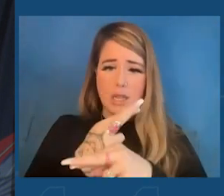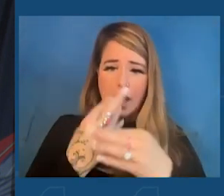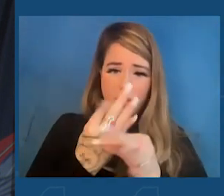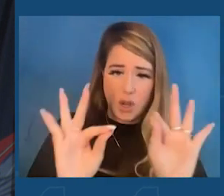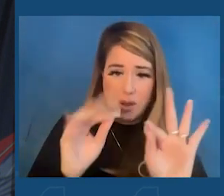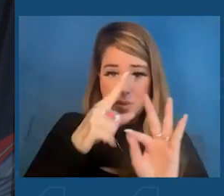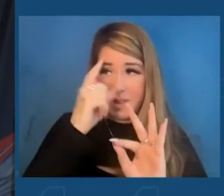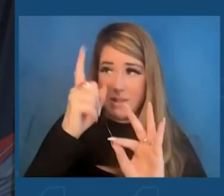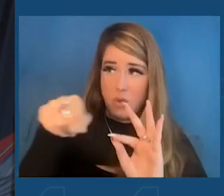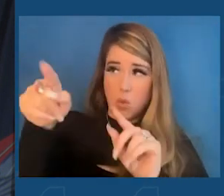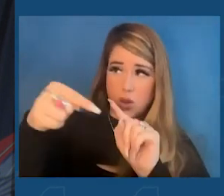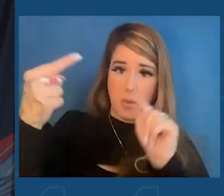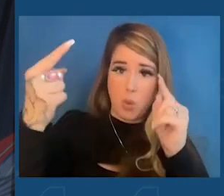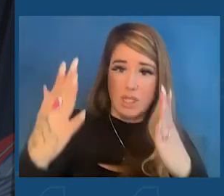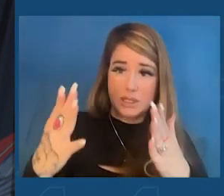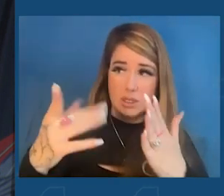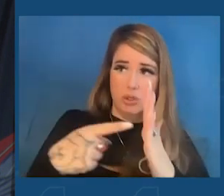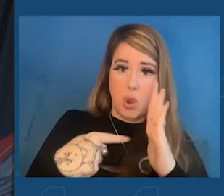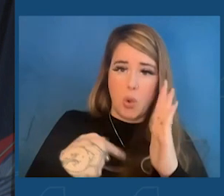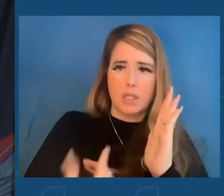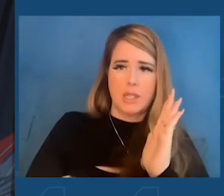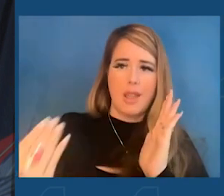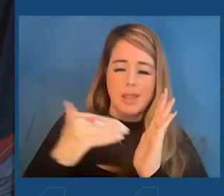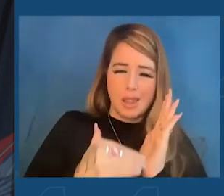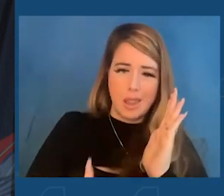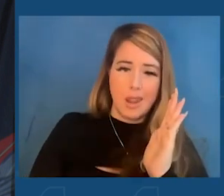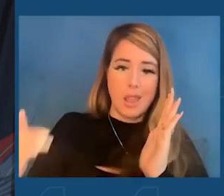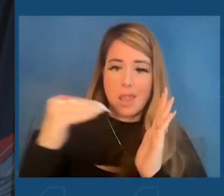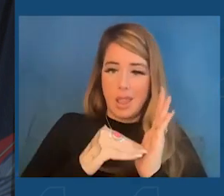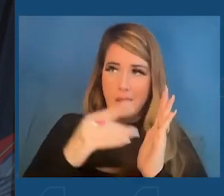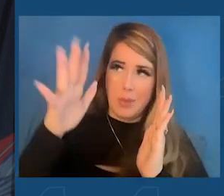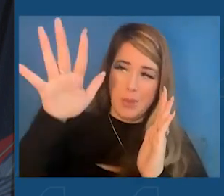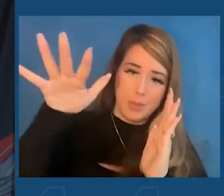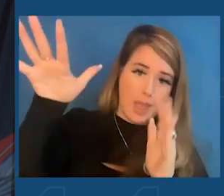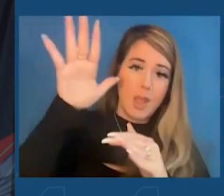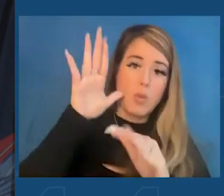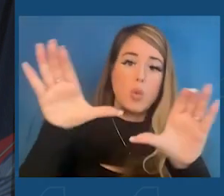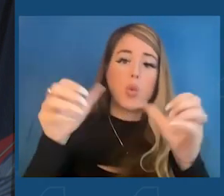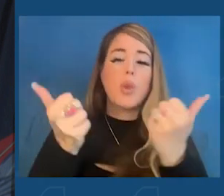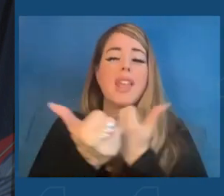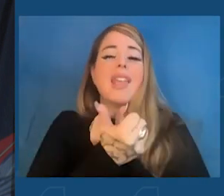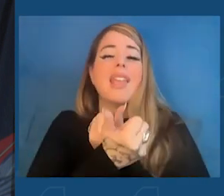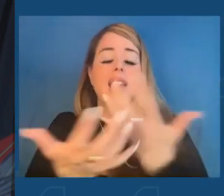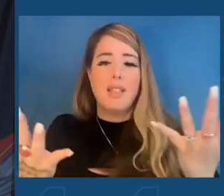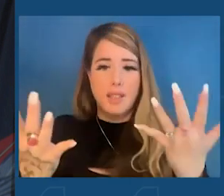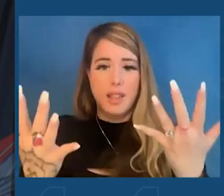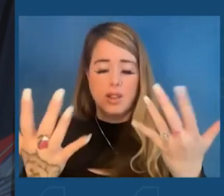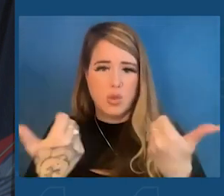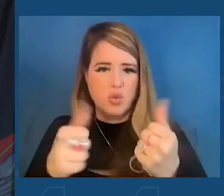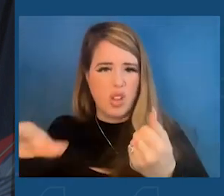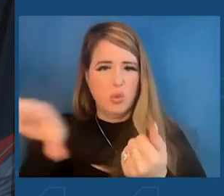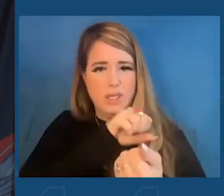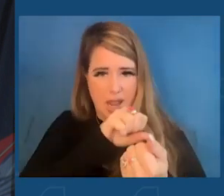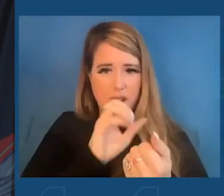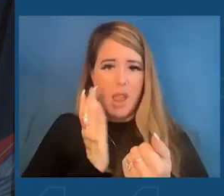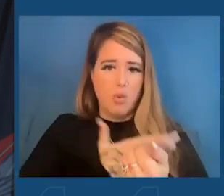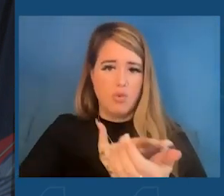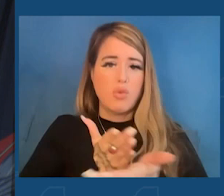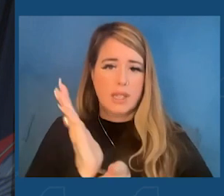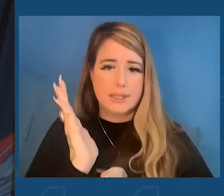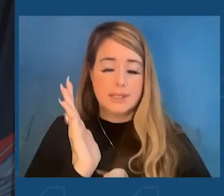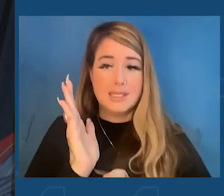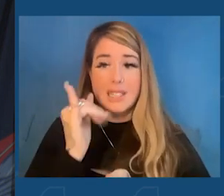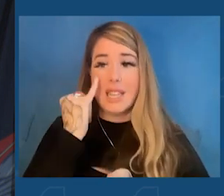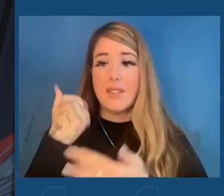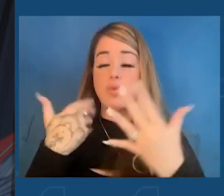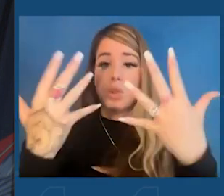opponents have shown us time and time again that they will do anything to eviscerate these rights. If we want